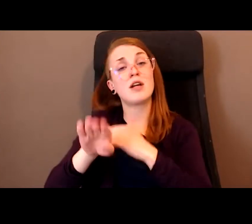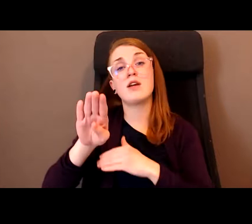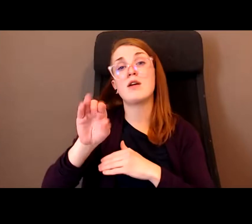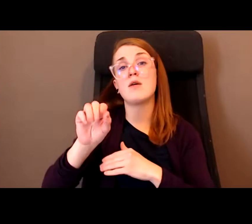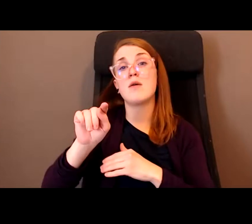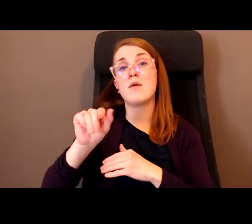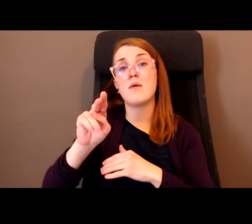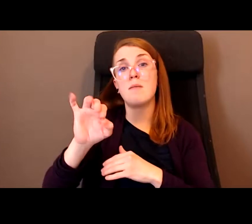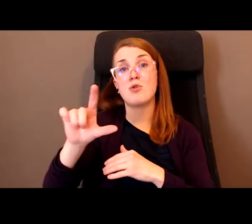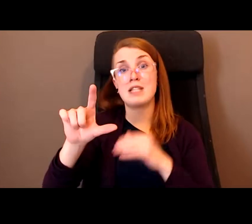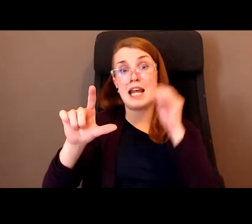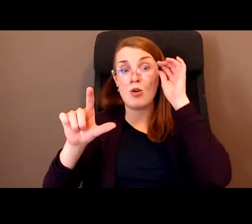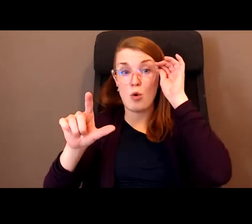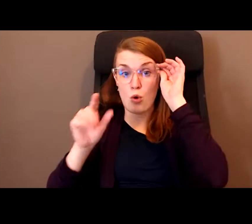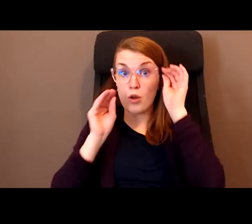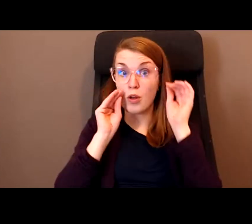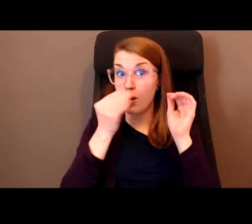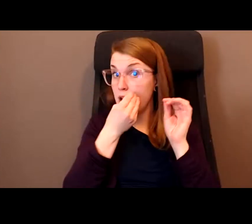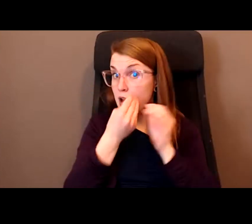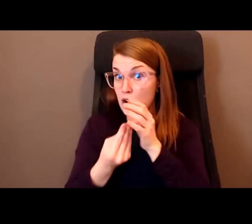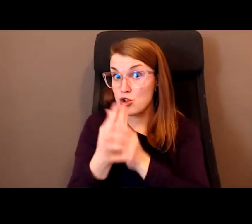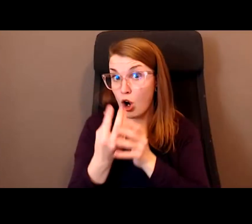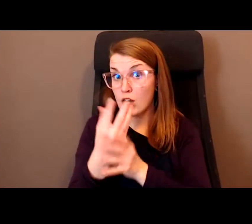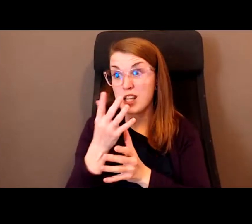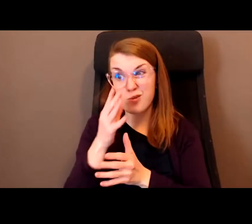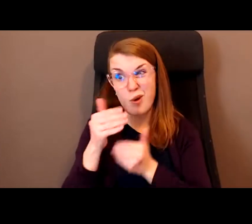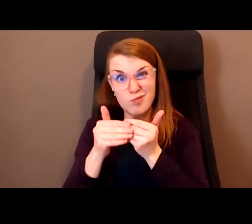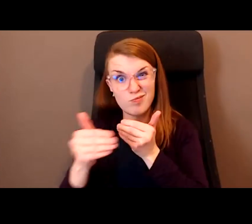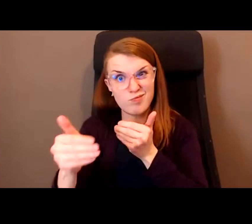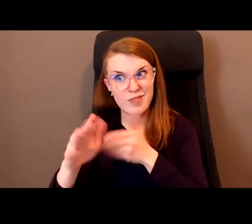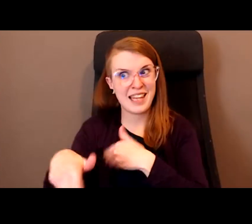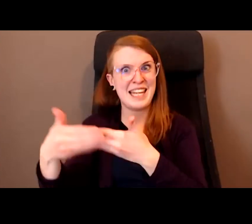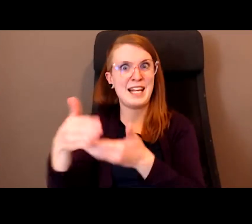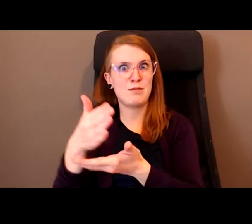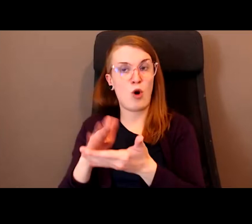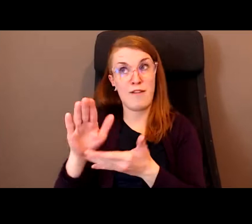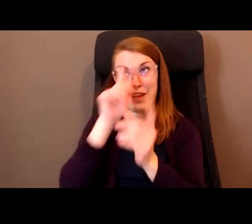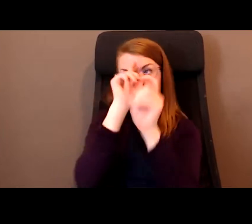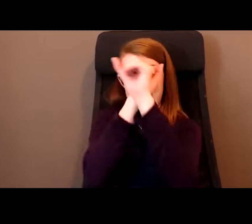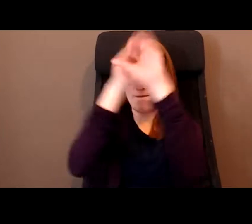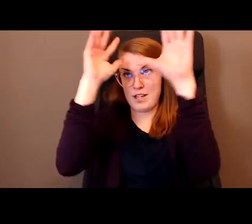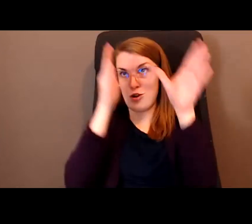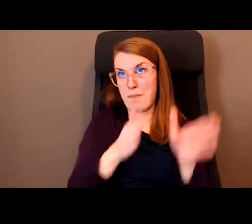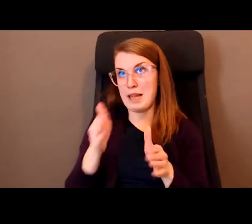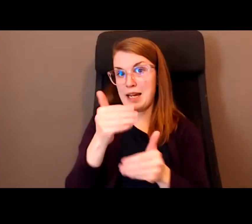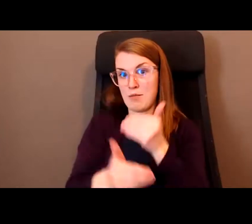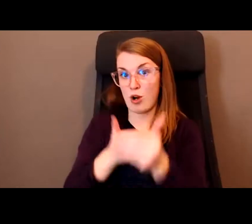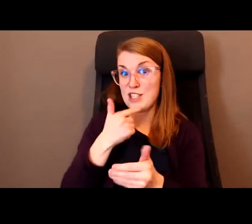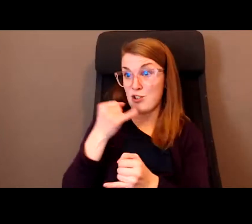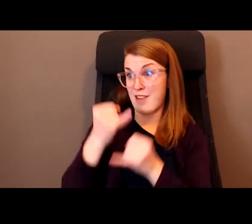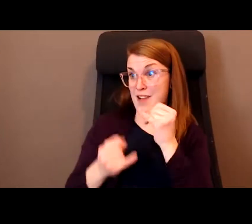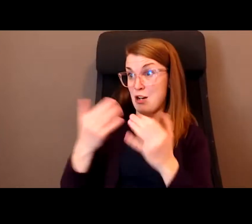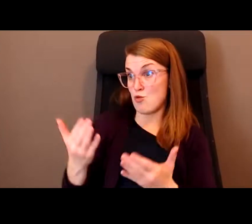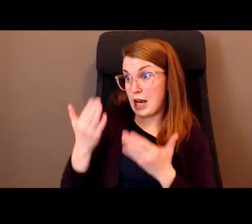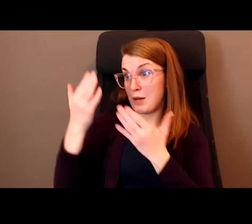be undergoing the next phase of their vision planning process. So the final recommendations that come from